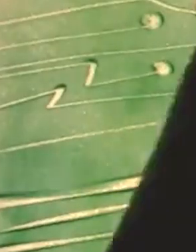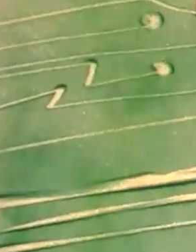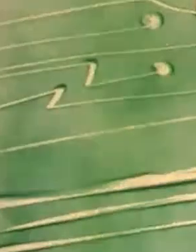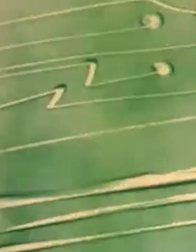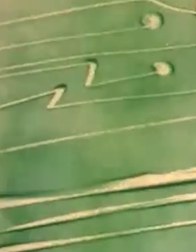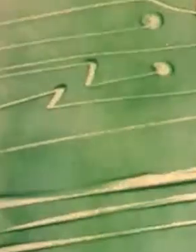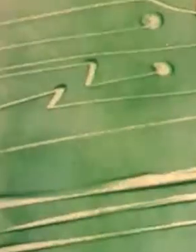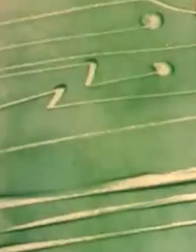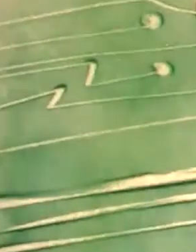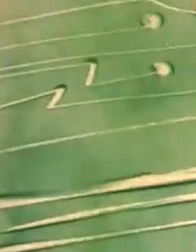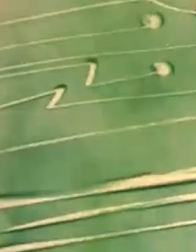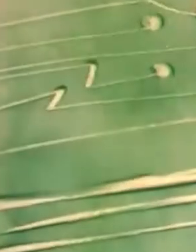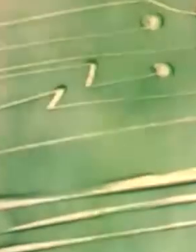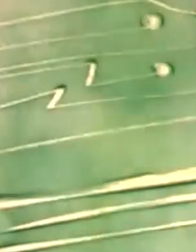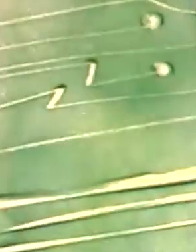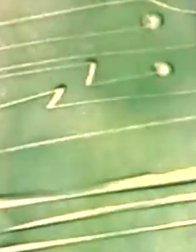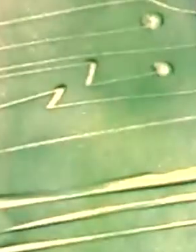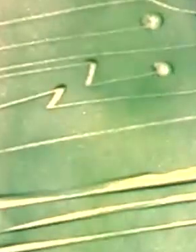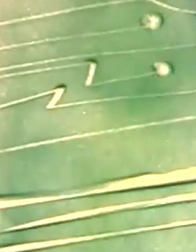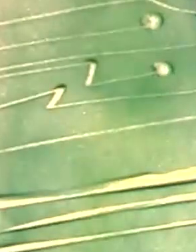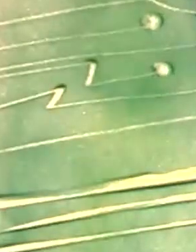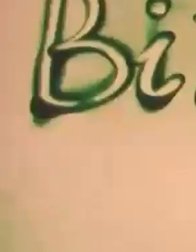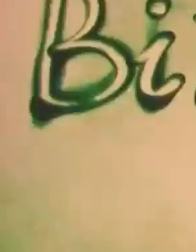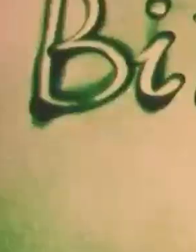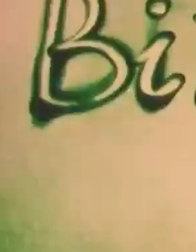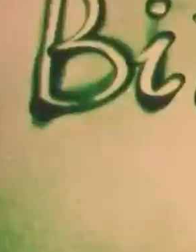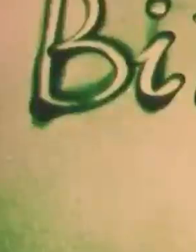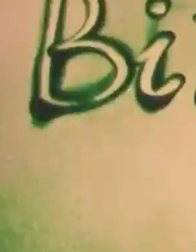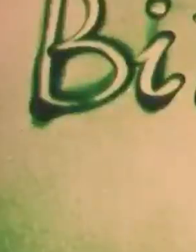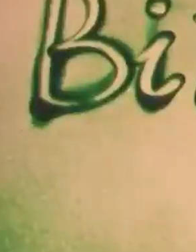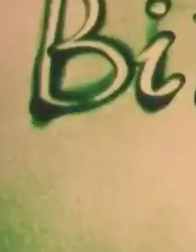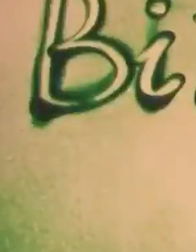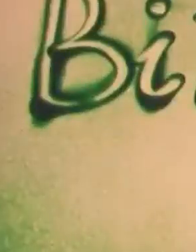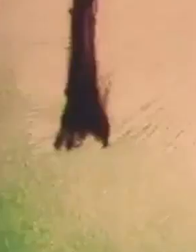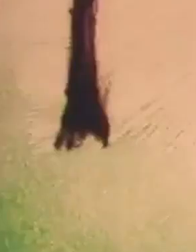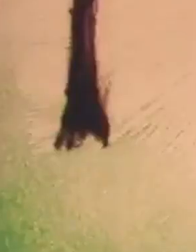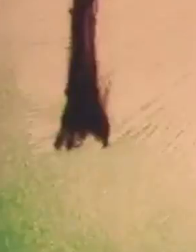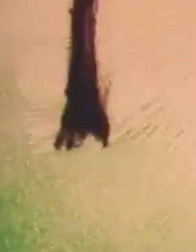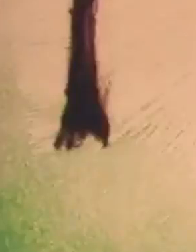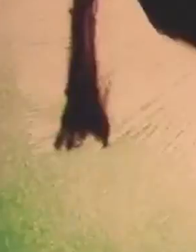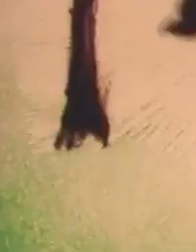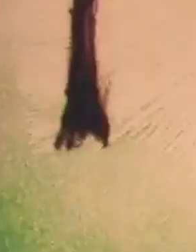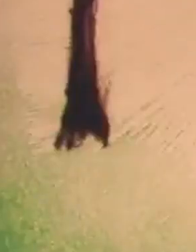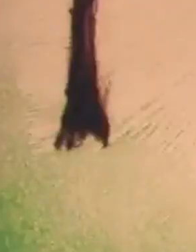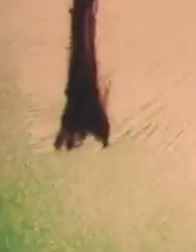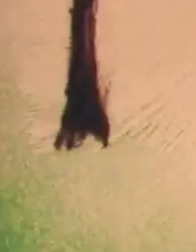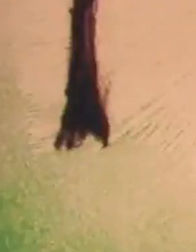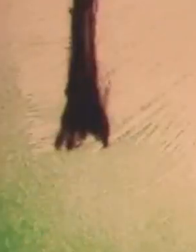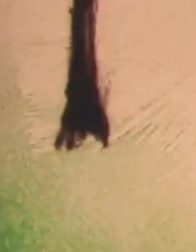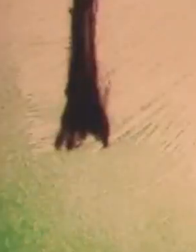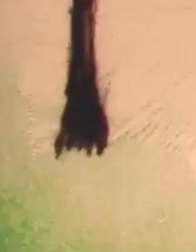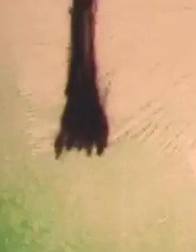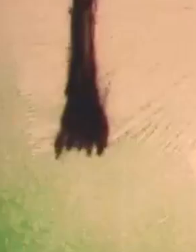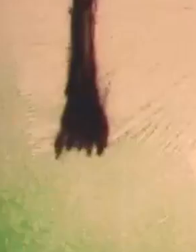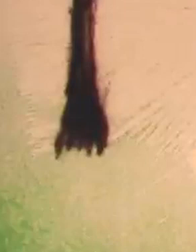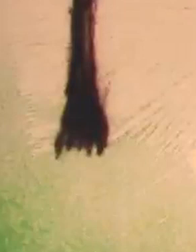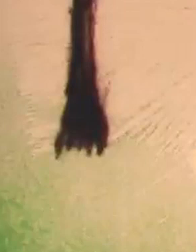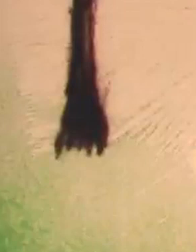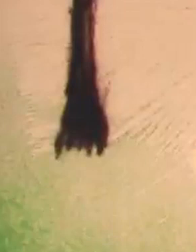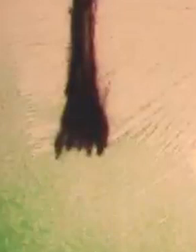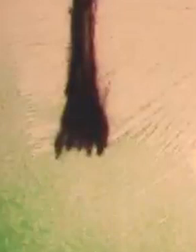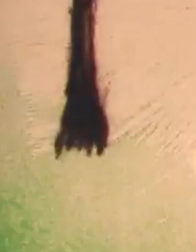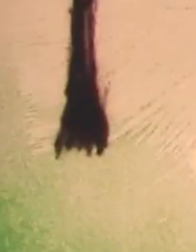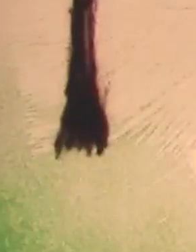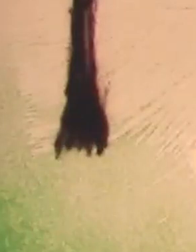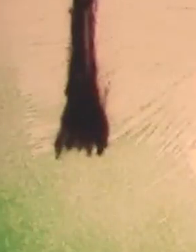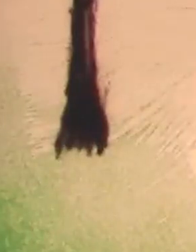planet, Huawei promotes sustainable development by creating green bits. These focus on reducing carbon emissions, promoting